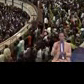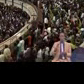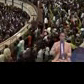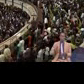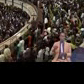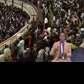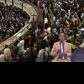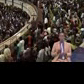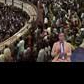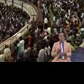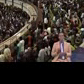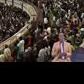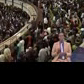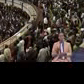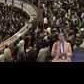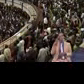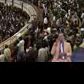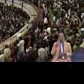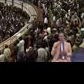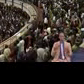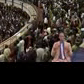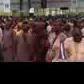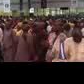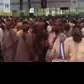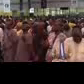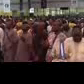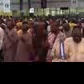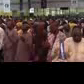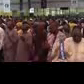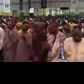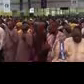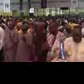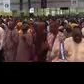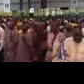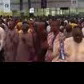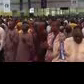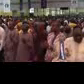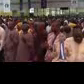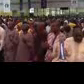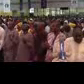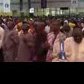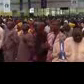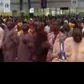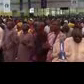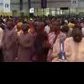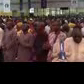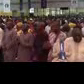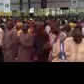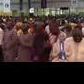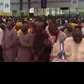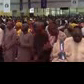for your soul, for your body. Freedom.